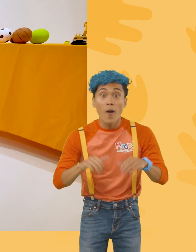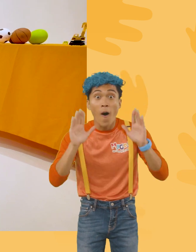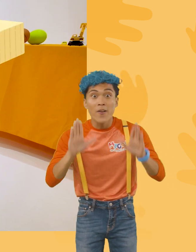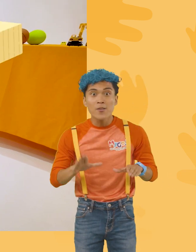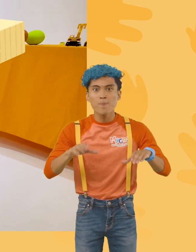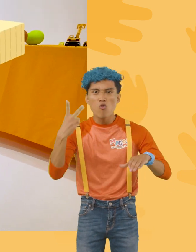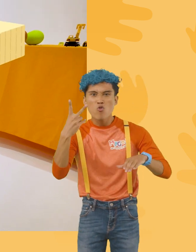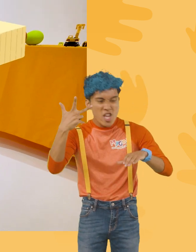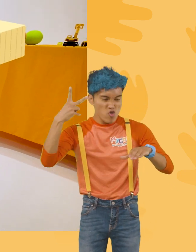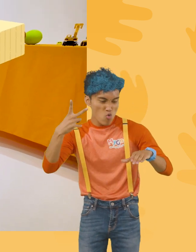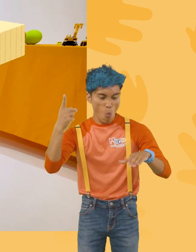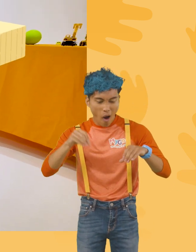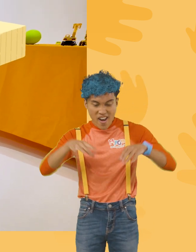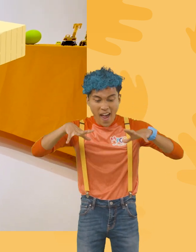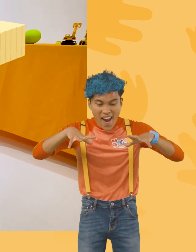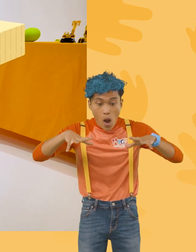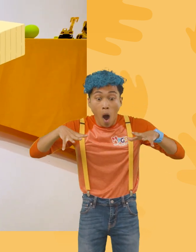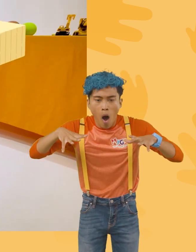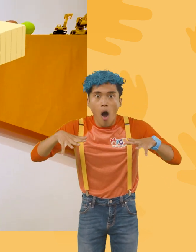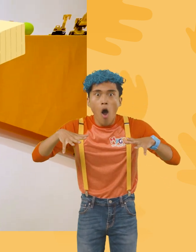Awesome. 3, 2, 1.